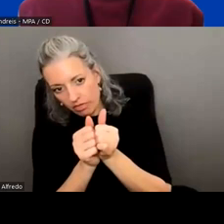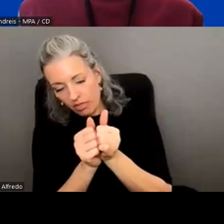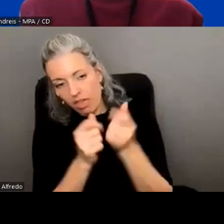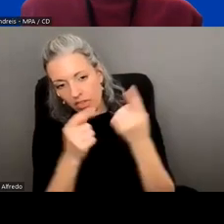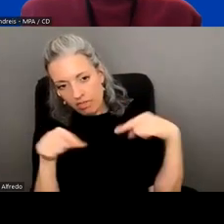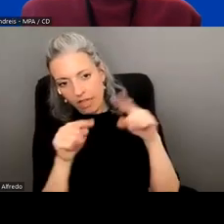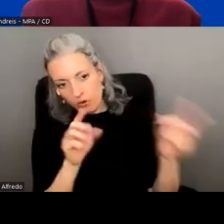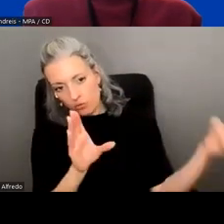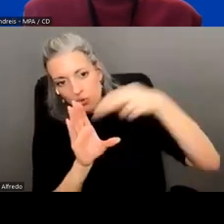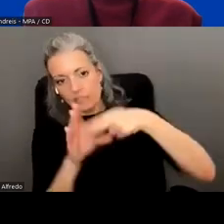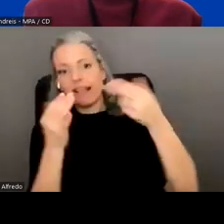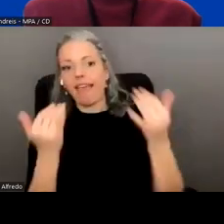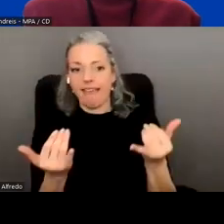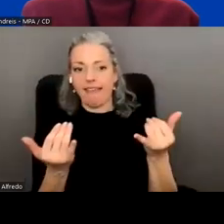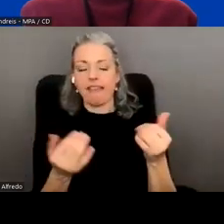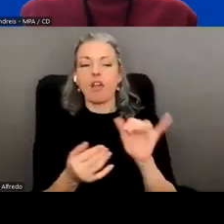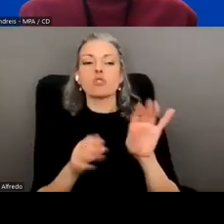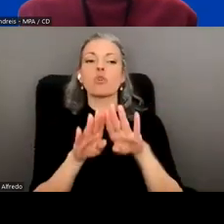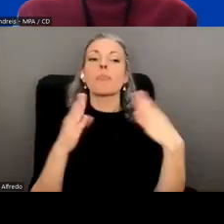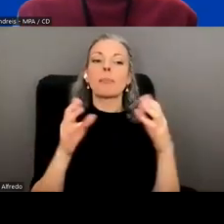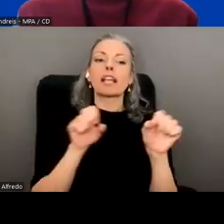attendees. The public is able to view the chat